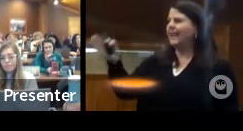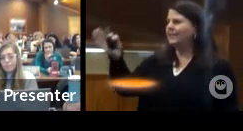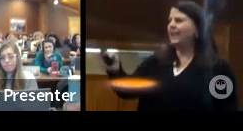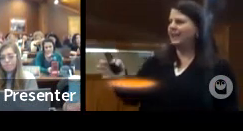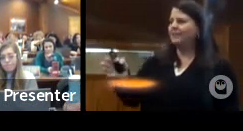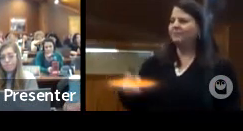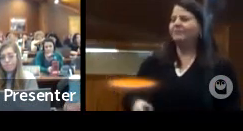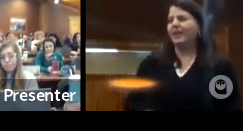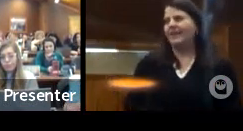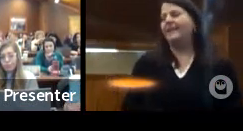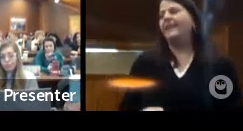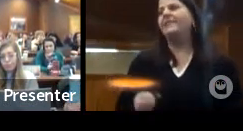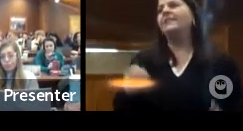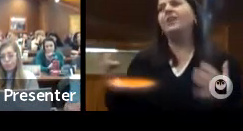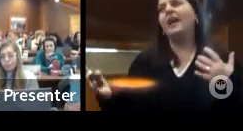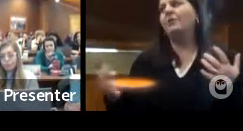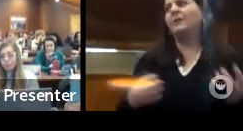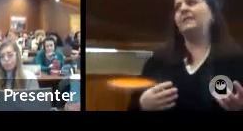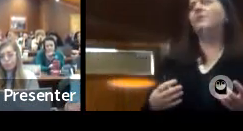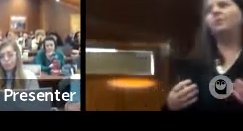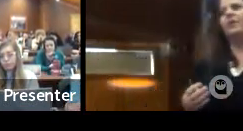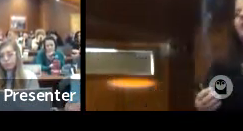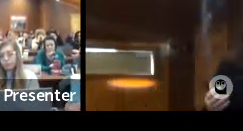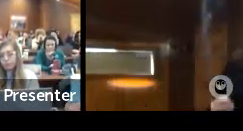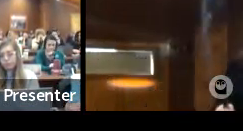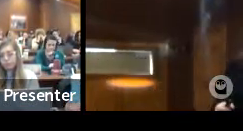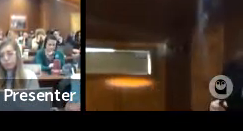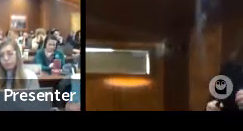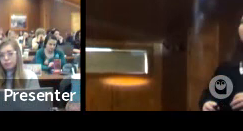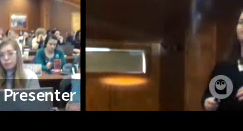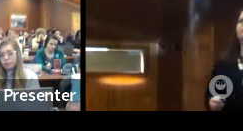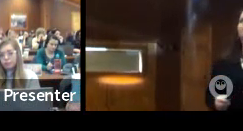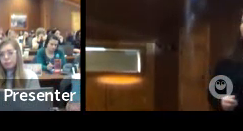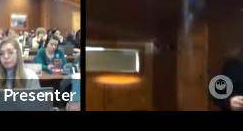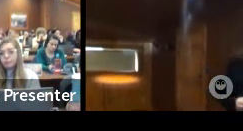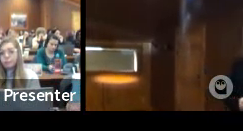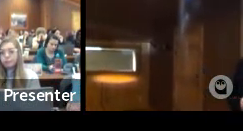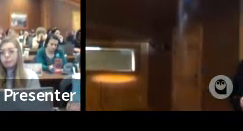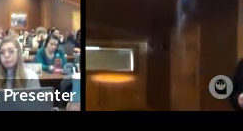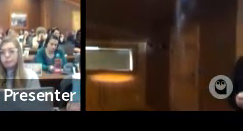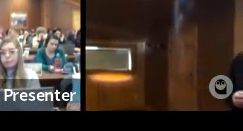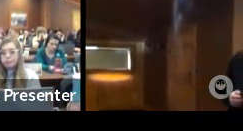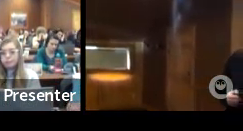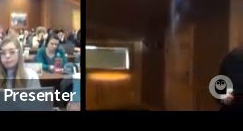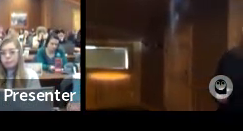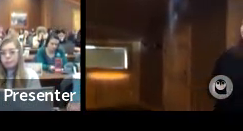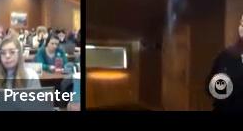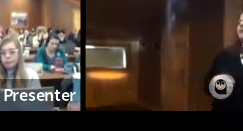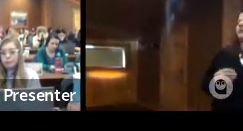is. Educate them, right? And that's not how it plays out in court. It is more, it will feel more